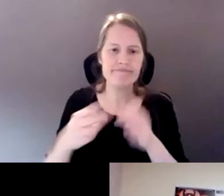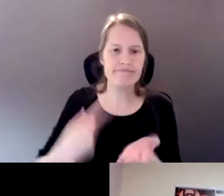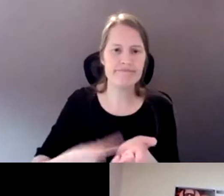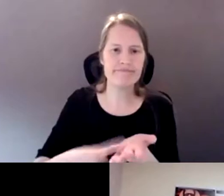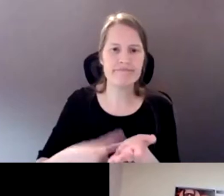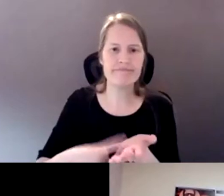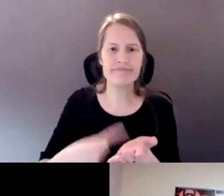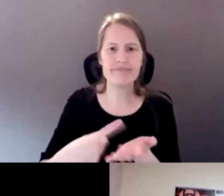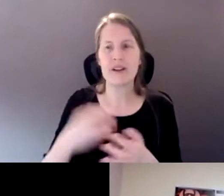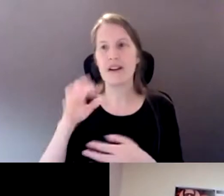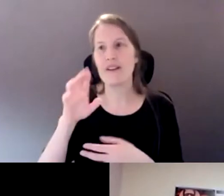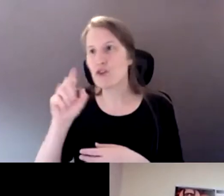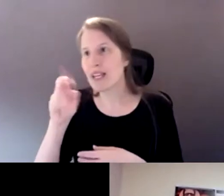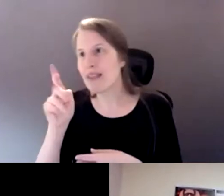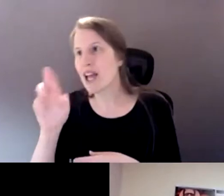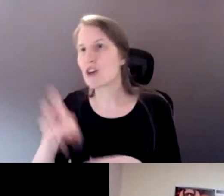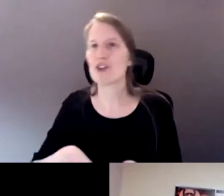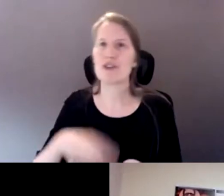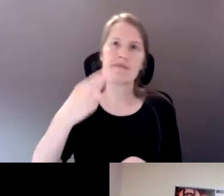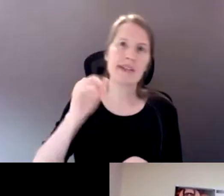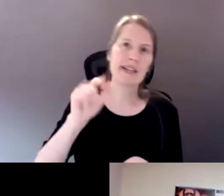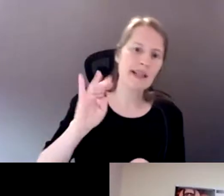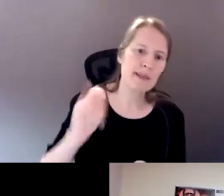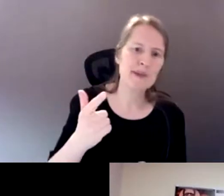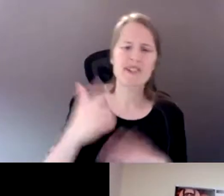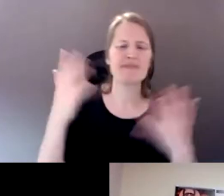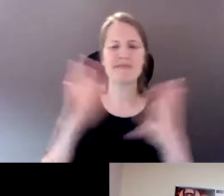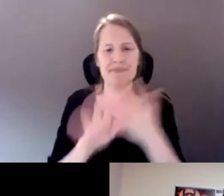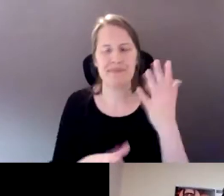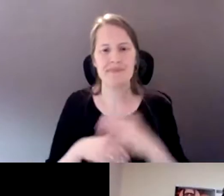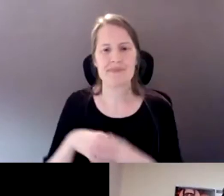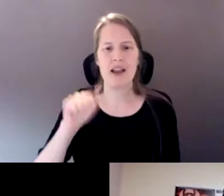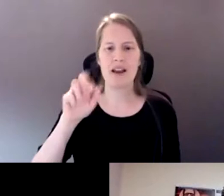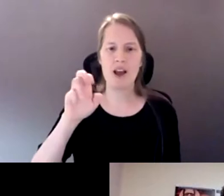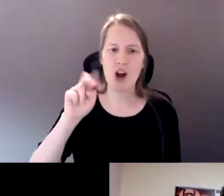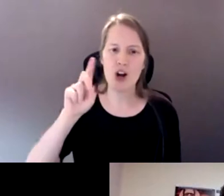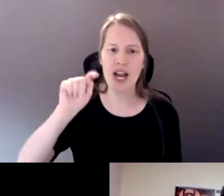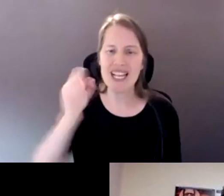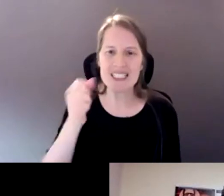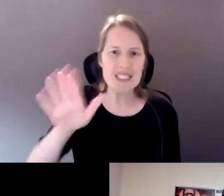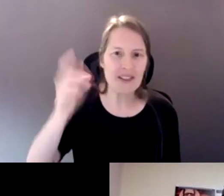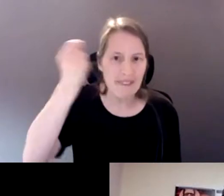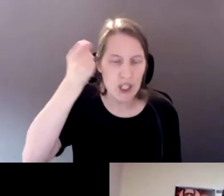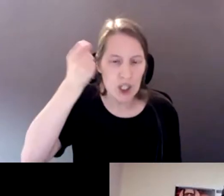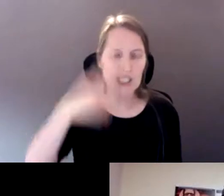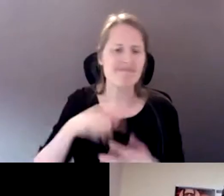as well as Friedlander and Hilberg, and going through sort of different ways of explaining the Holocaust,